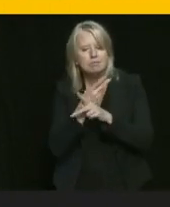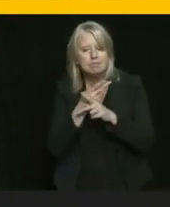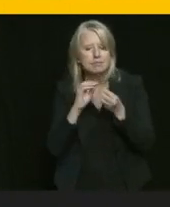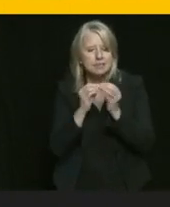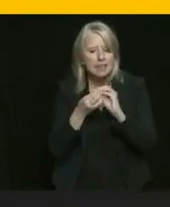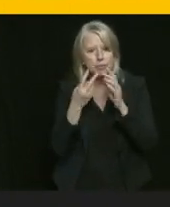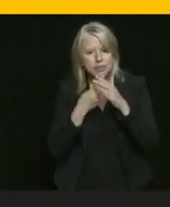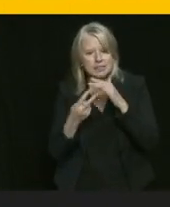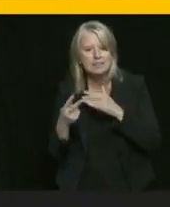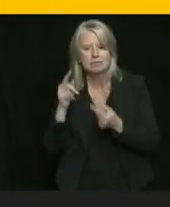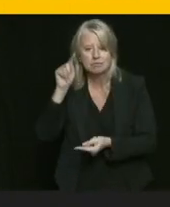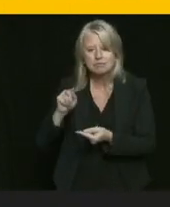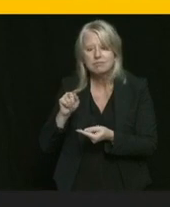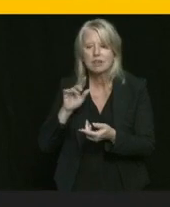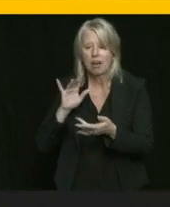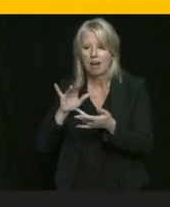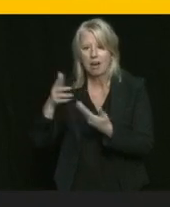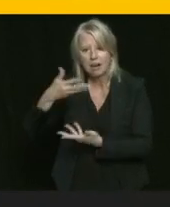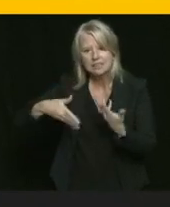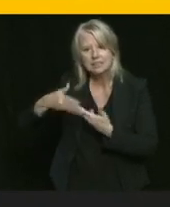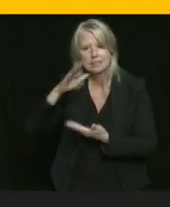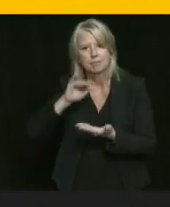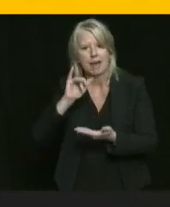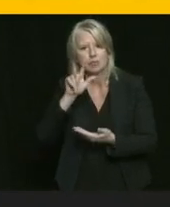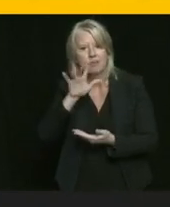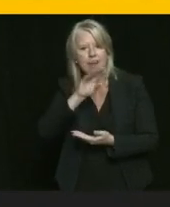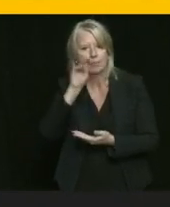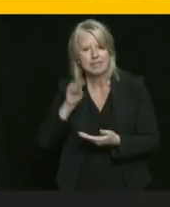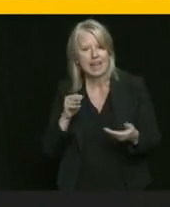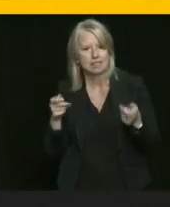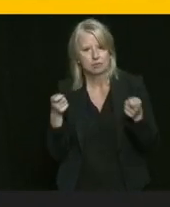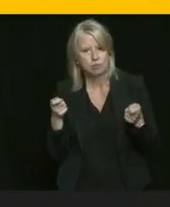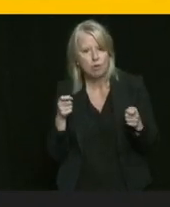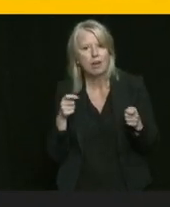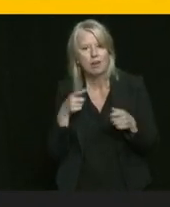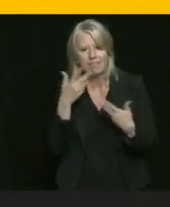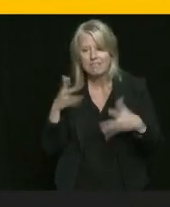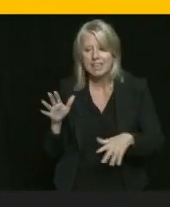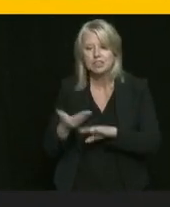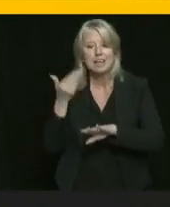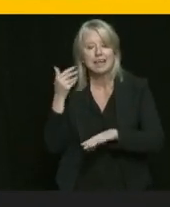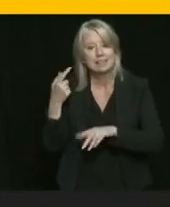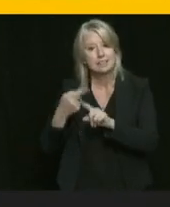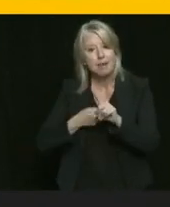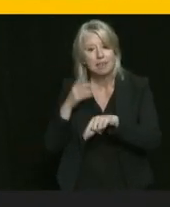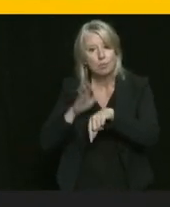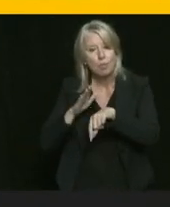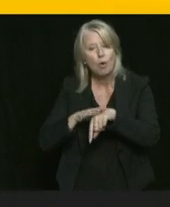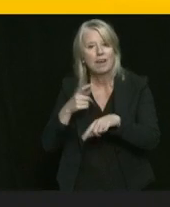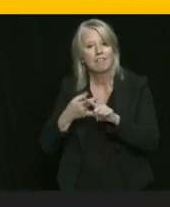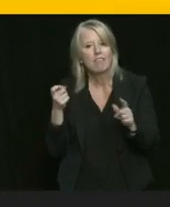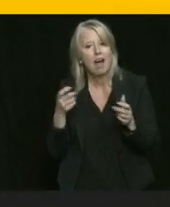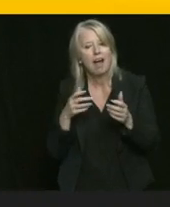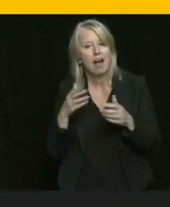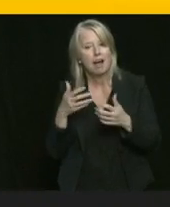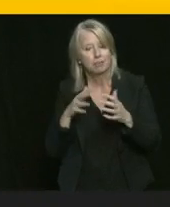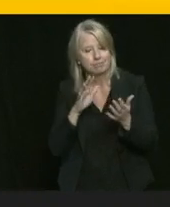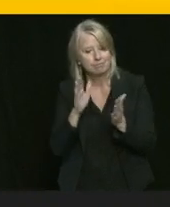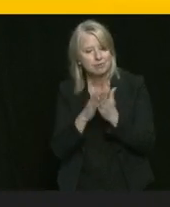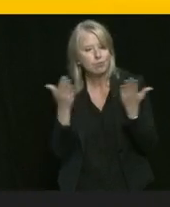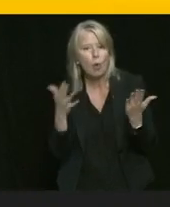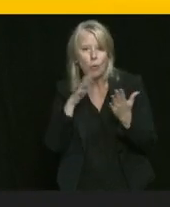decrease contacts by 25% to get it under control. You gave a warning last month after your speech from the throne, which included saying, limit your